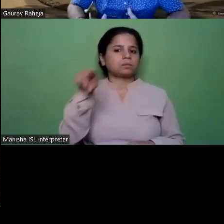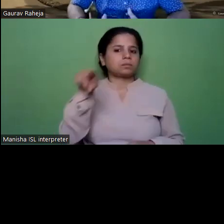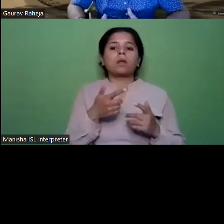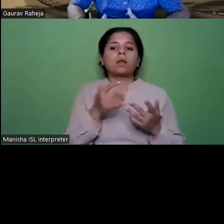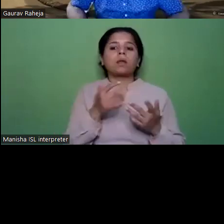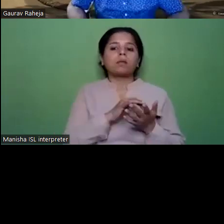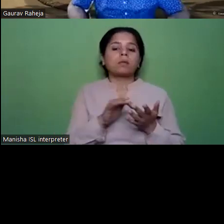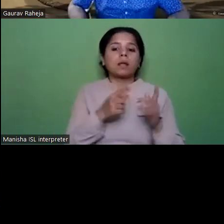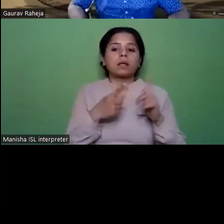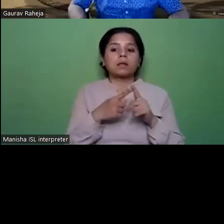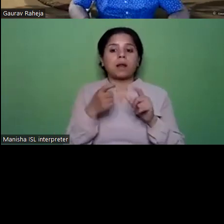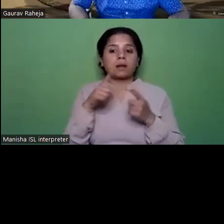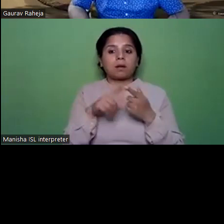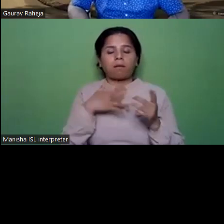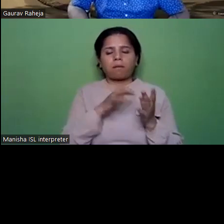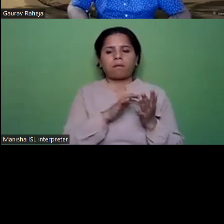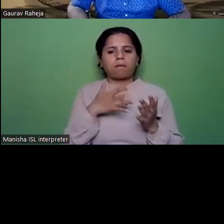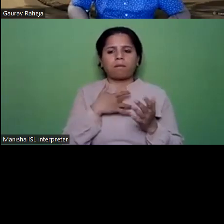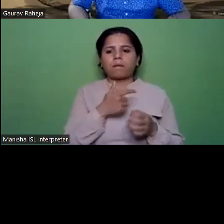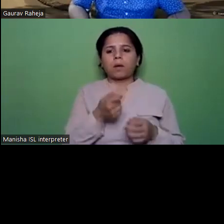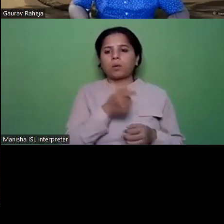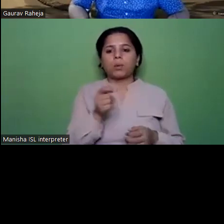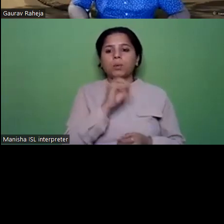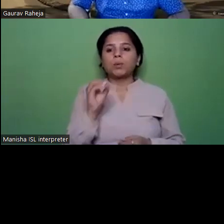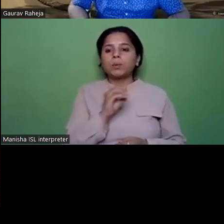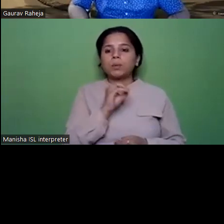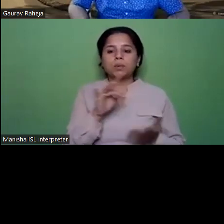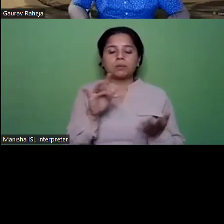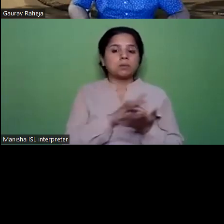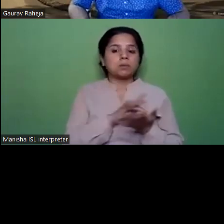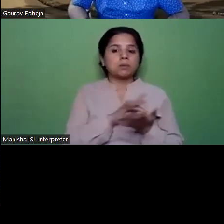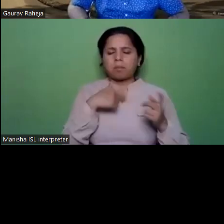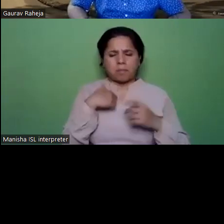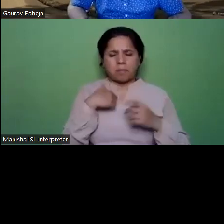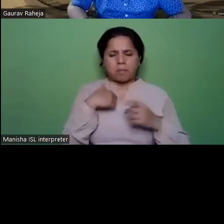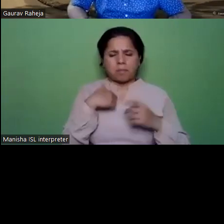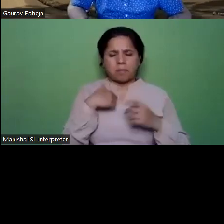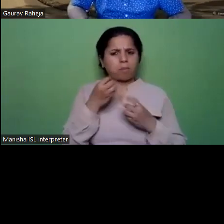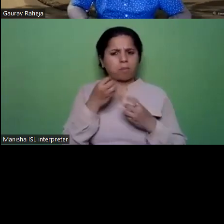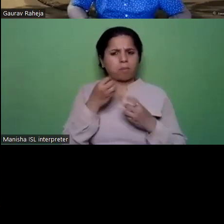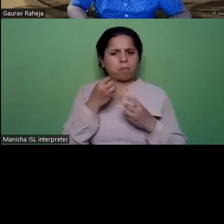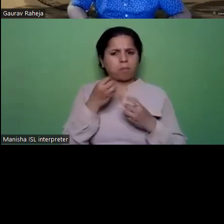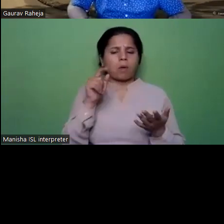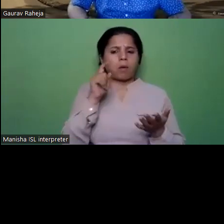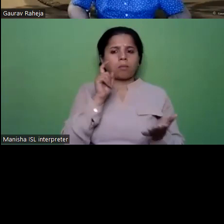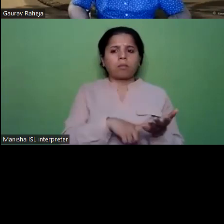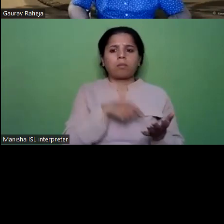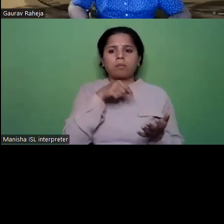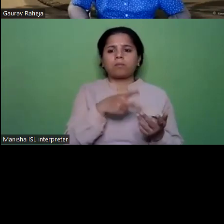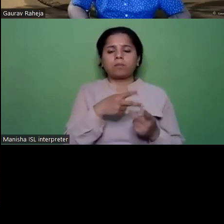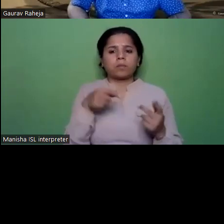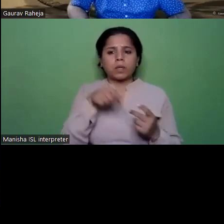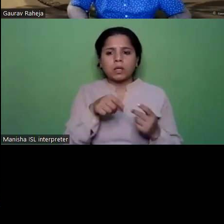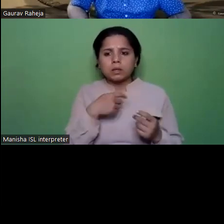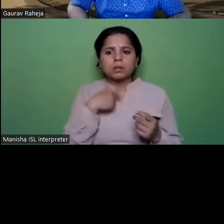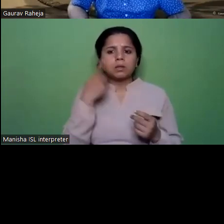as part of it. In fact, in many cases, I have seen your numbers get pressed by the ear